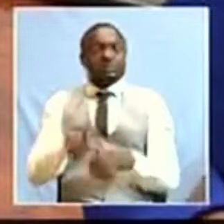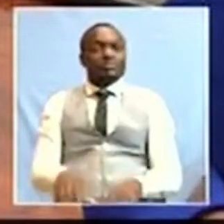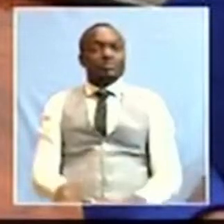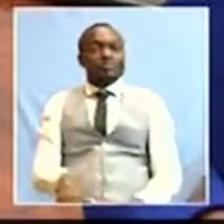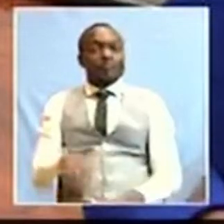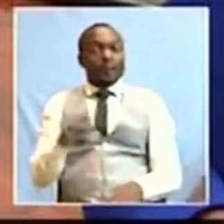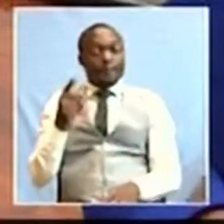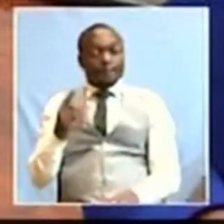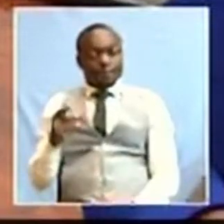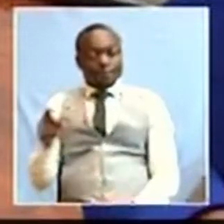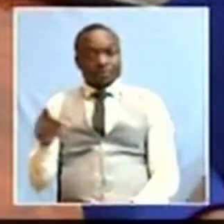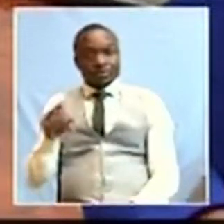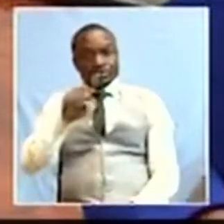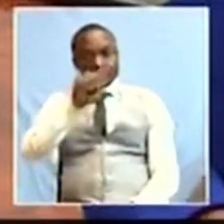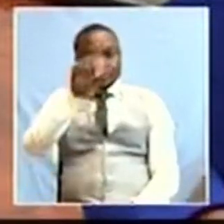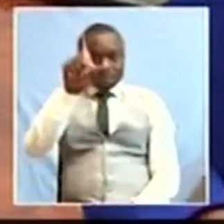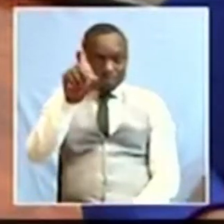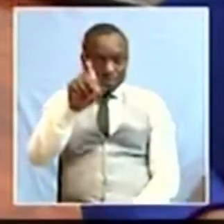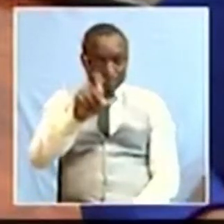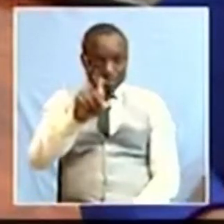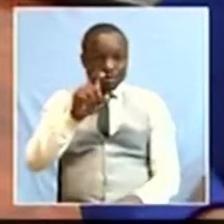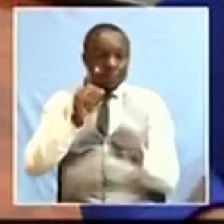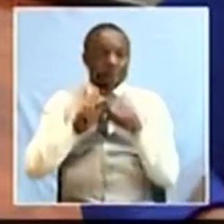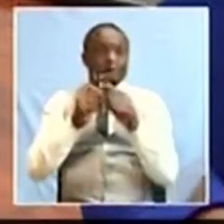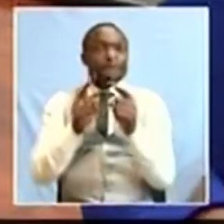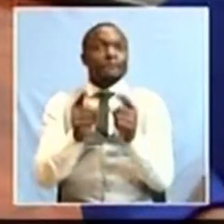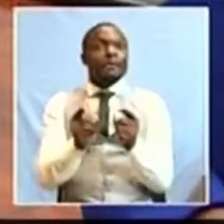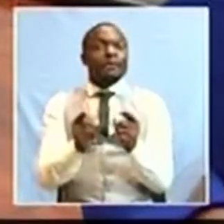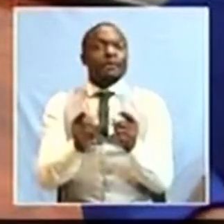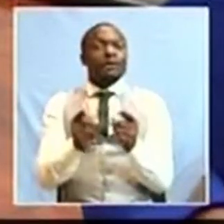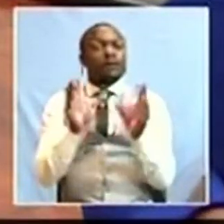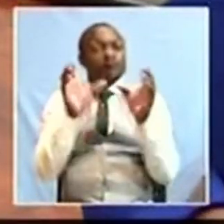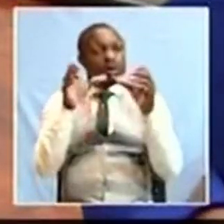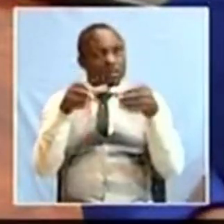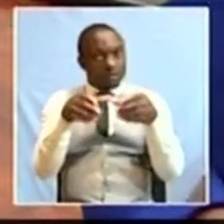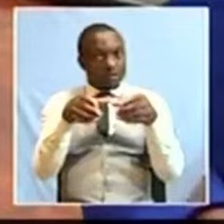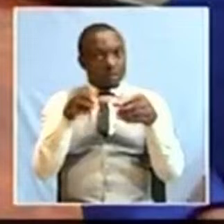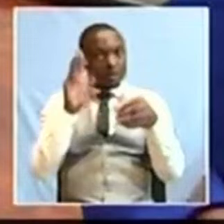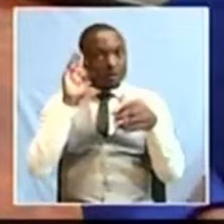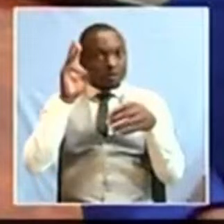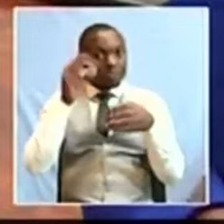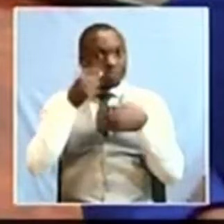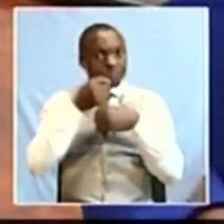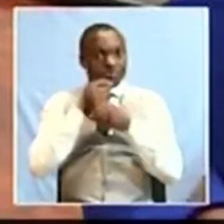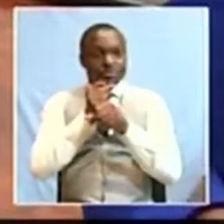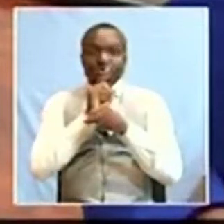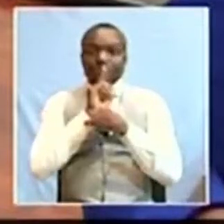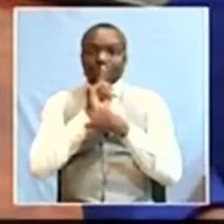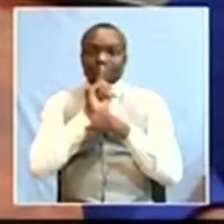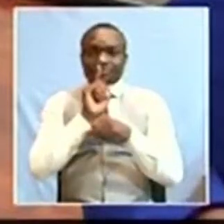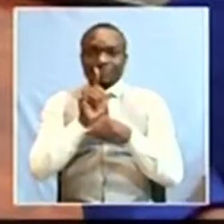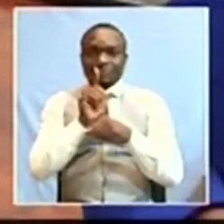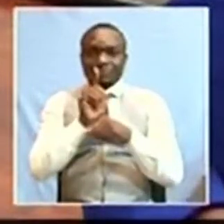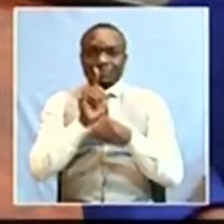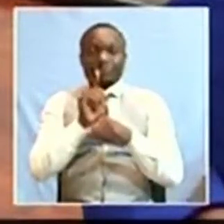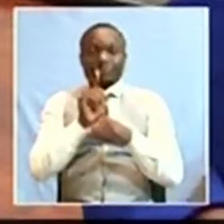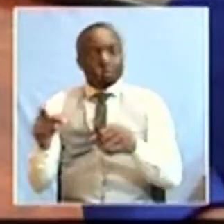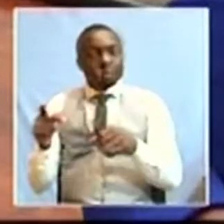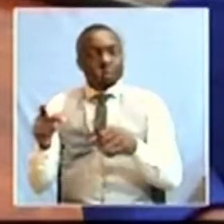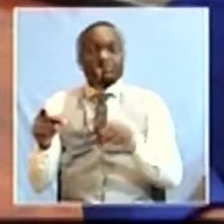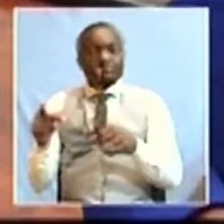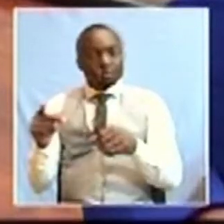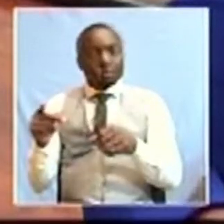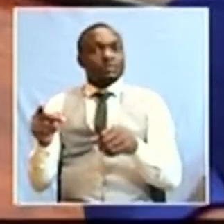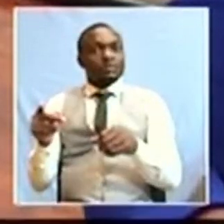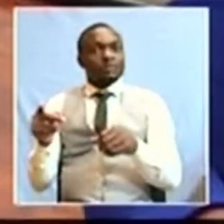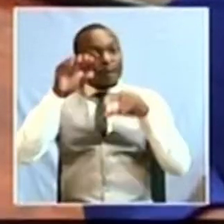the properties in question. However, the council will make sure that the properties